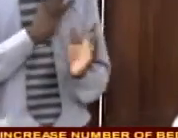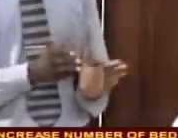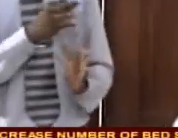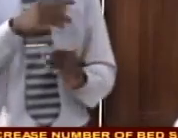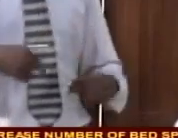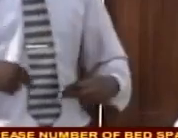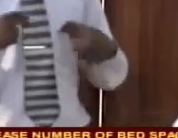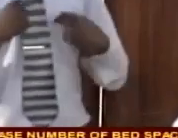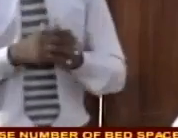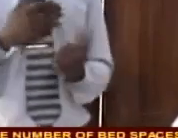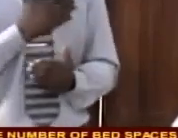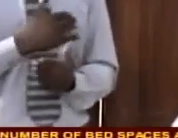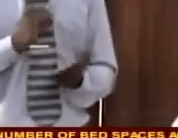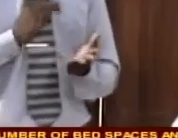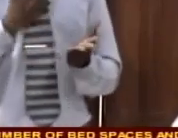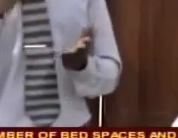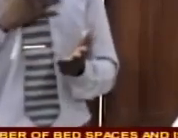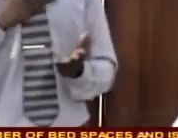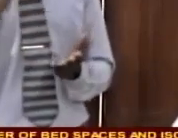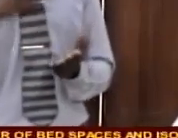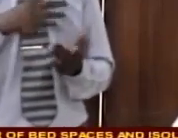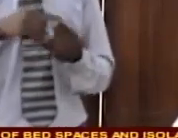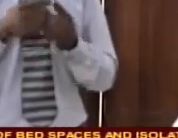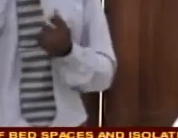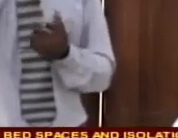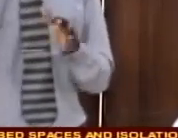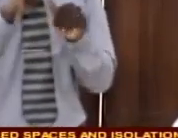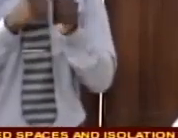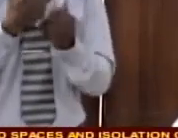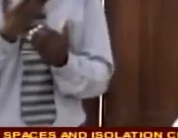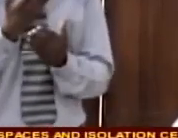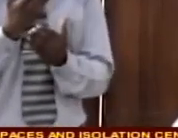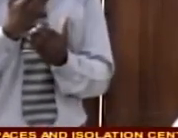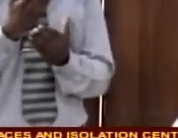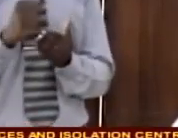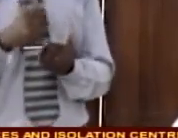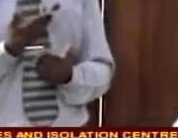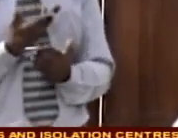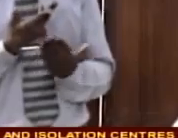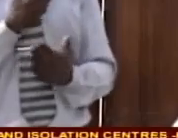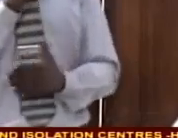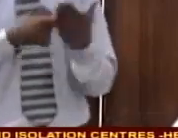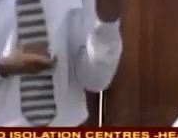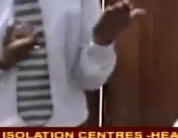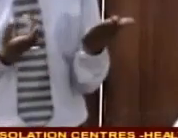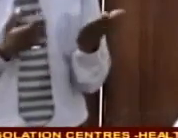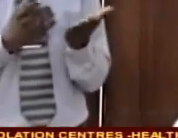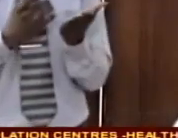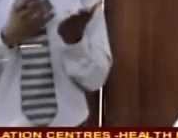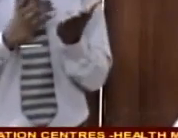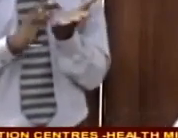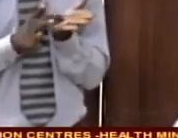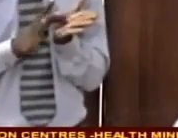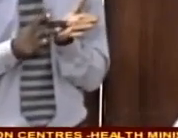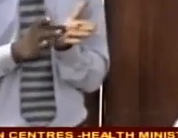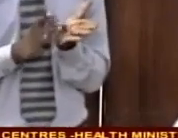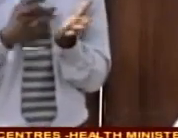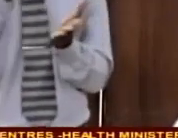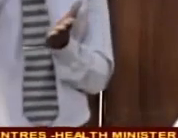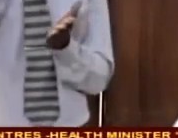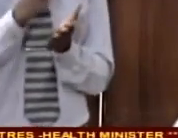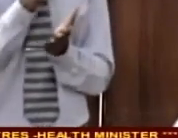I would like to know how much it costs for treatment for a